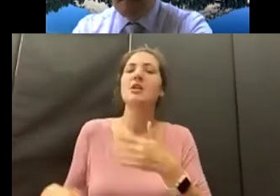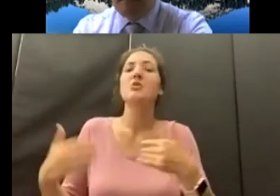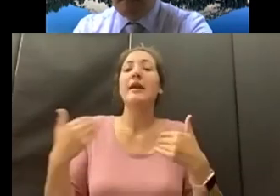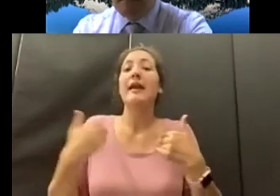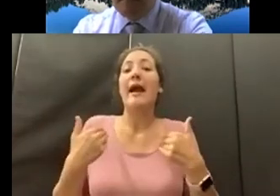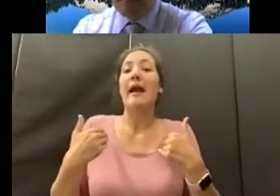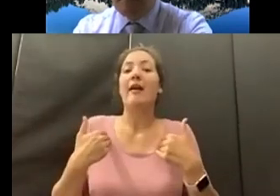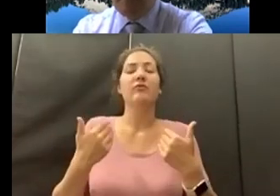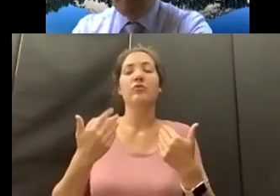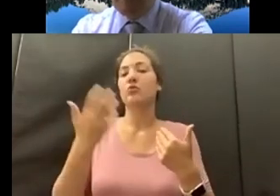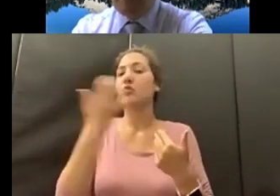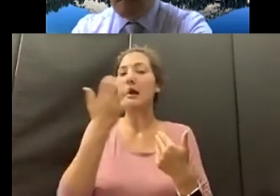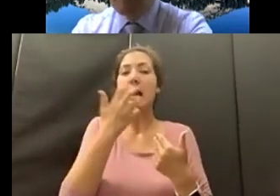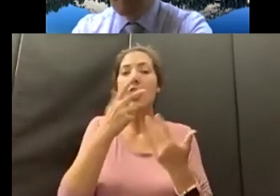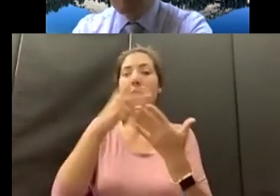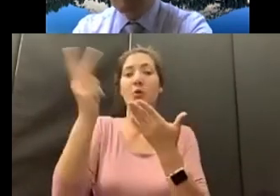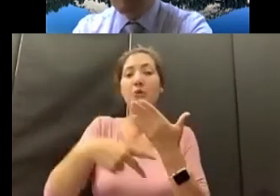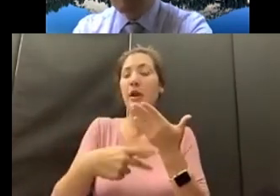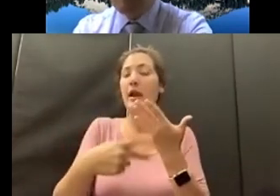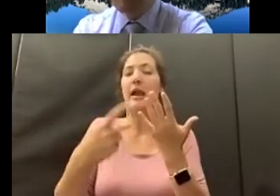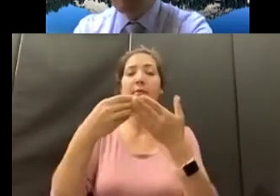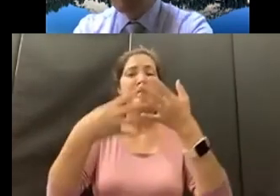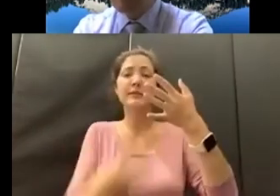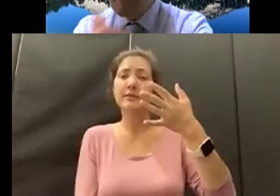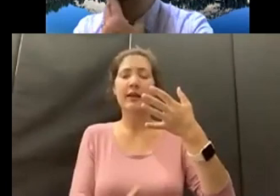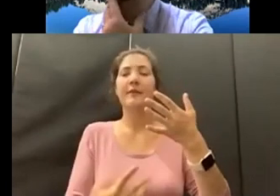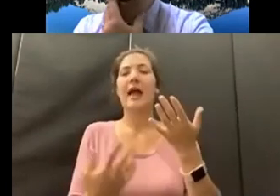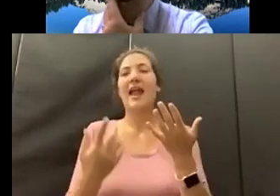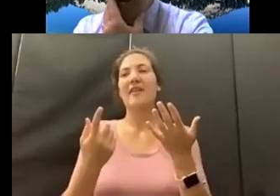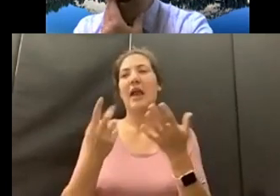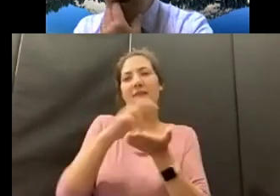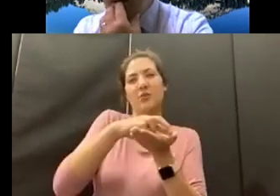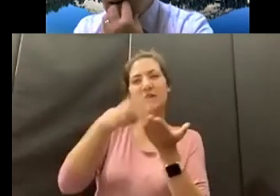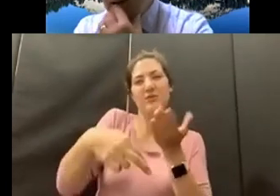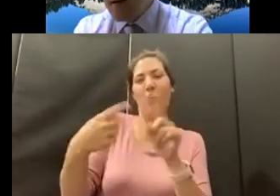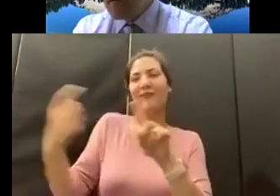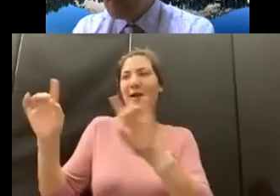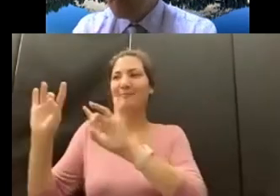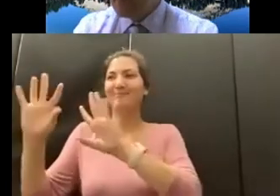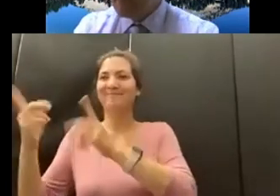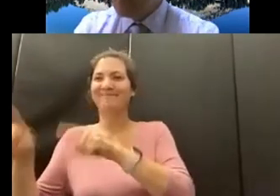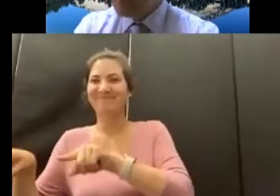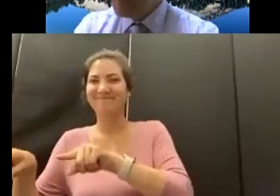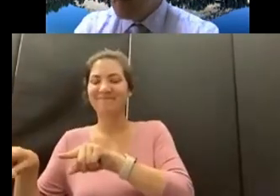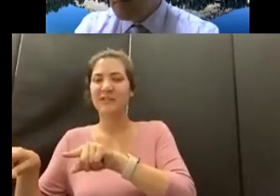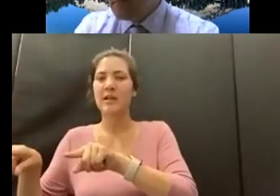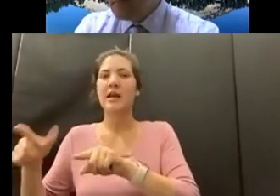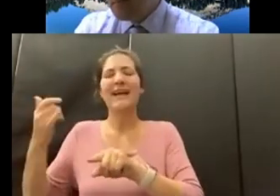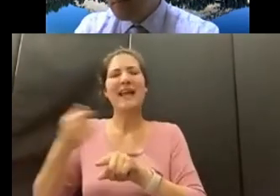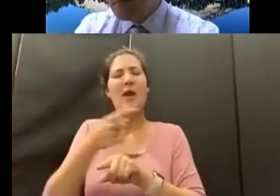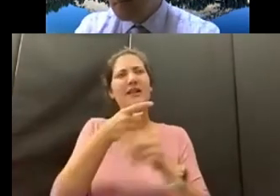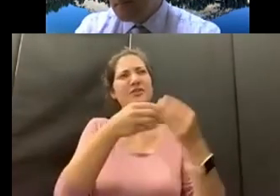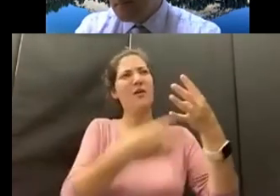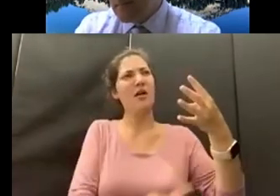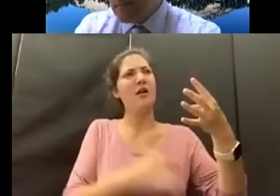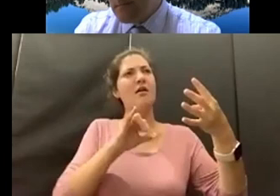of, essentially what is a crisis. And now I think we need to kind of weave it all together so that